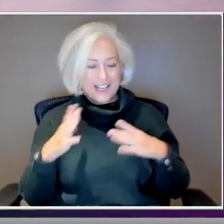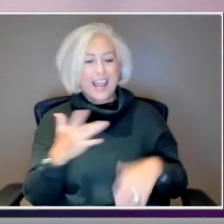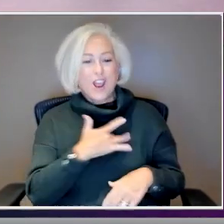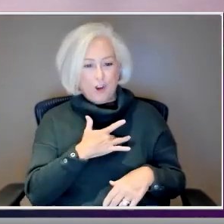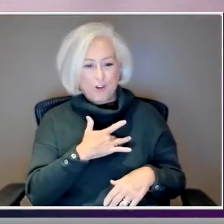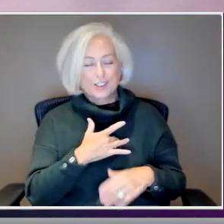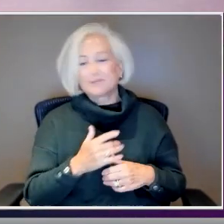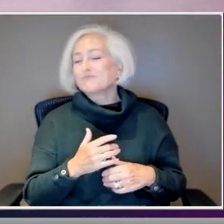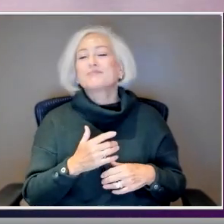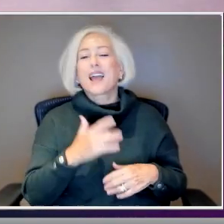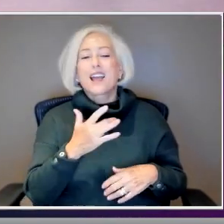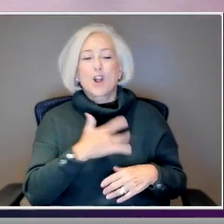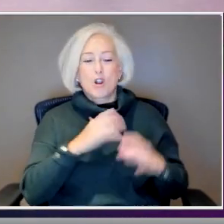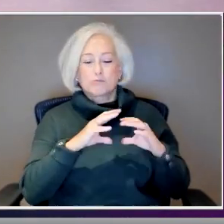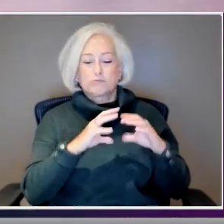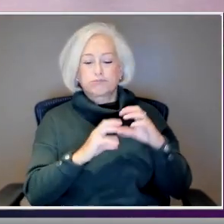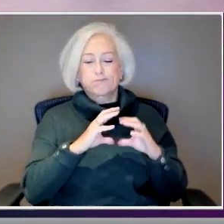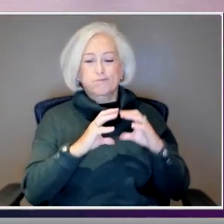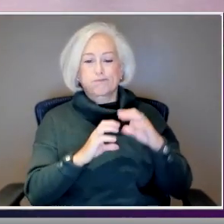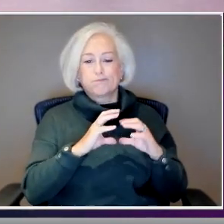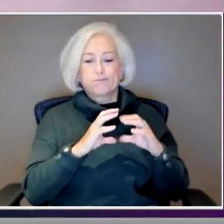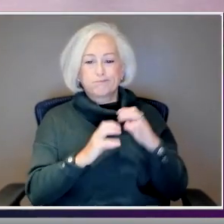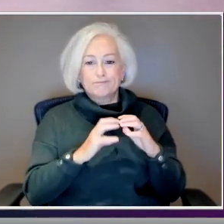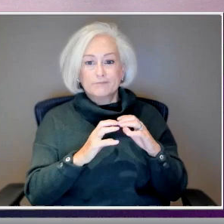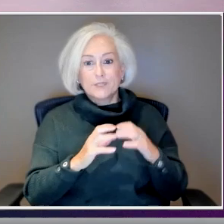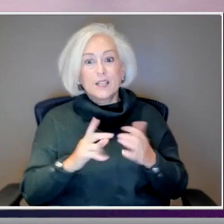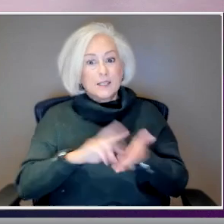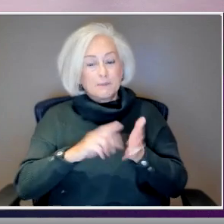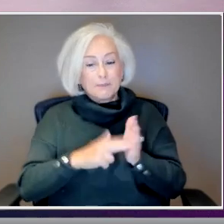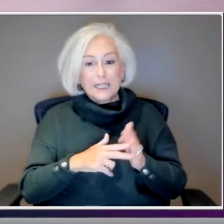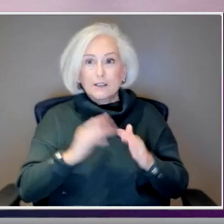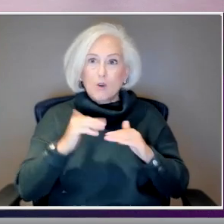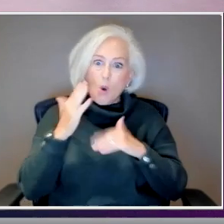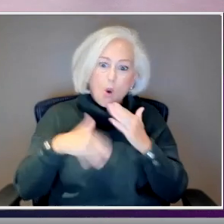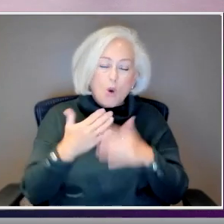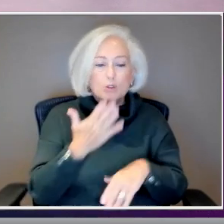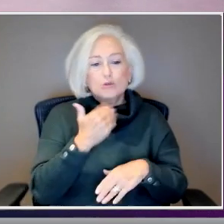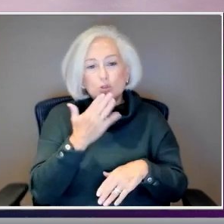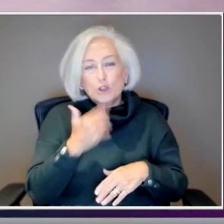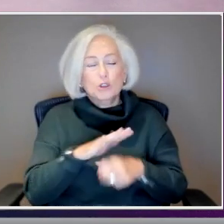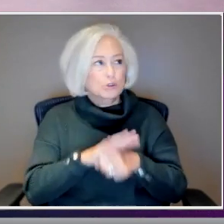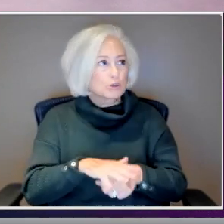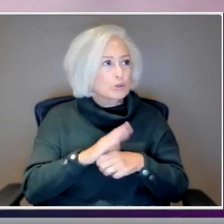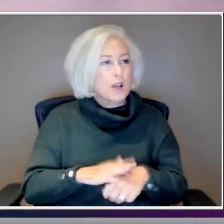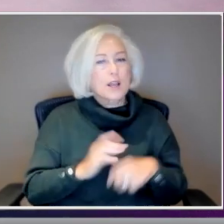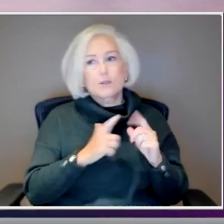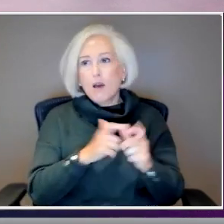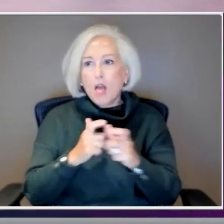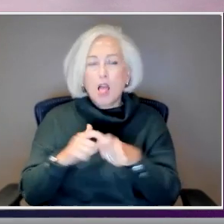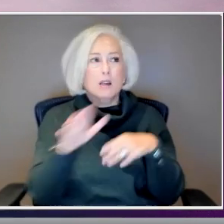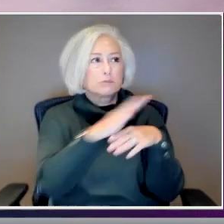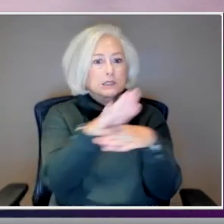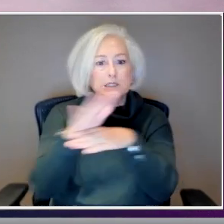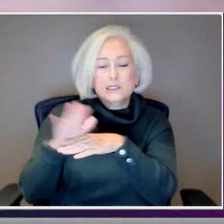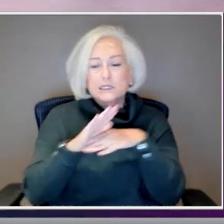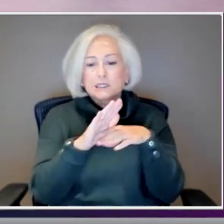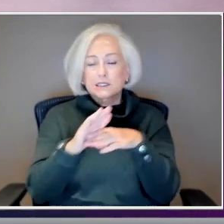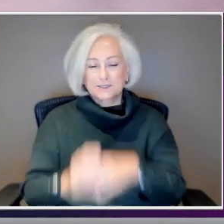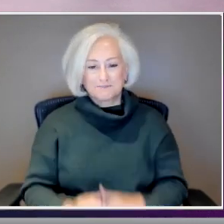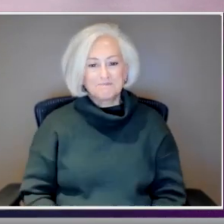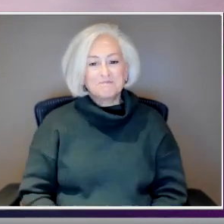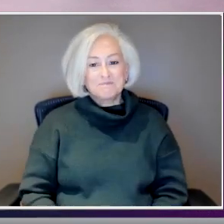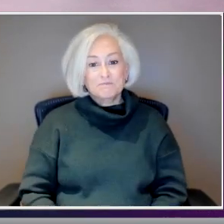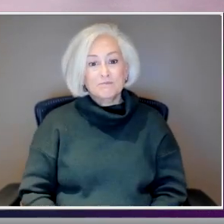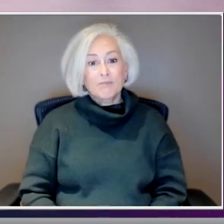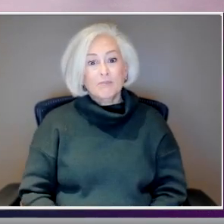that come with the holidays, Absolutely. Basically all the sugar, the overeating, the stress, the running around. So a night of drinking, you feel